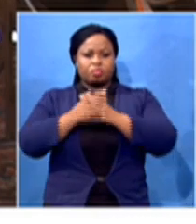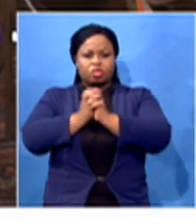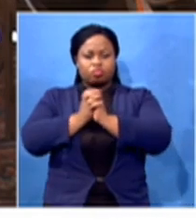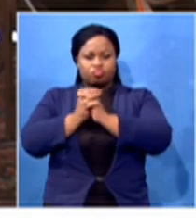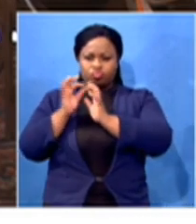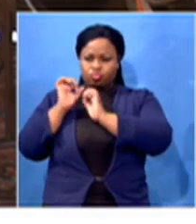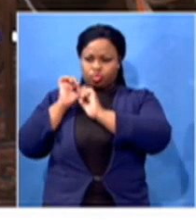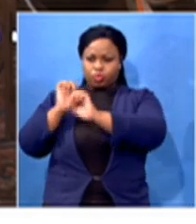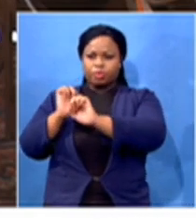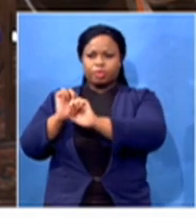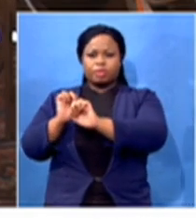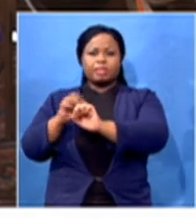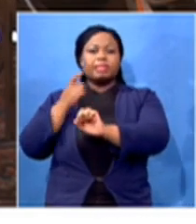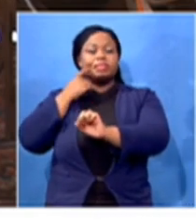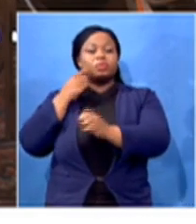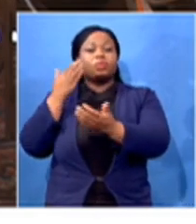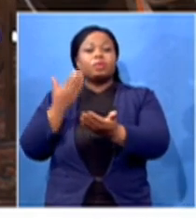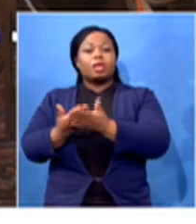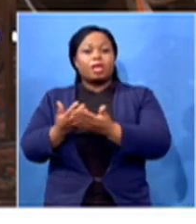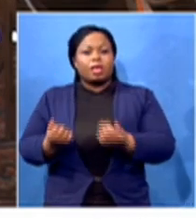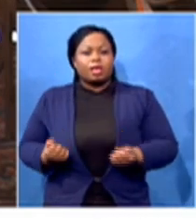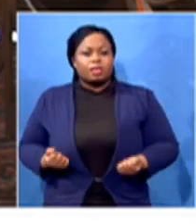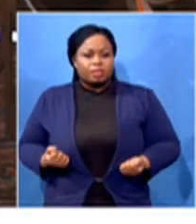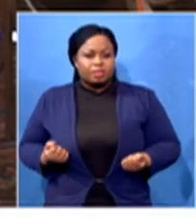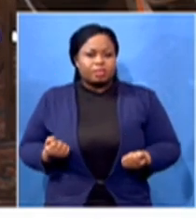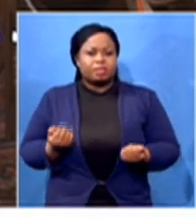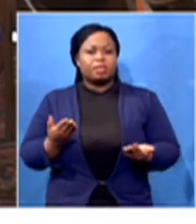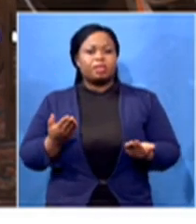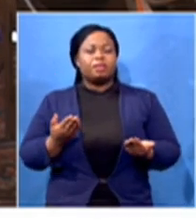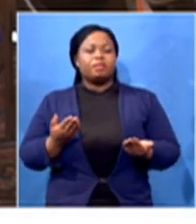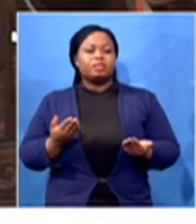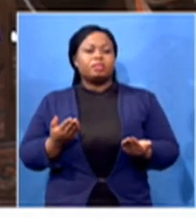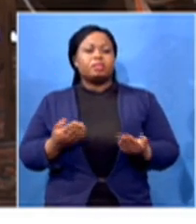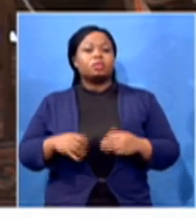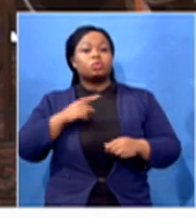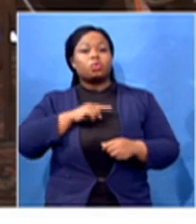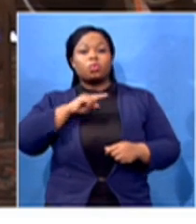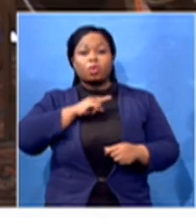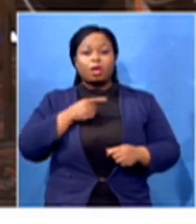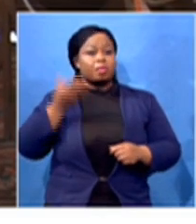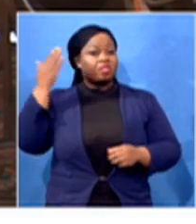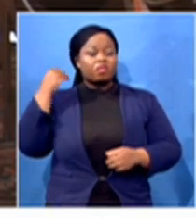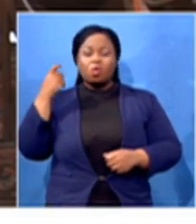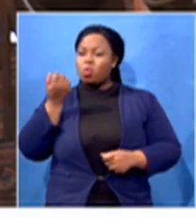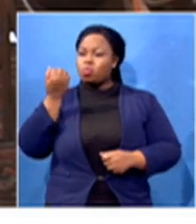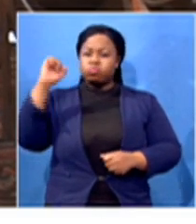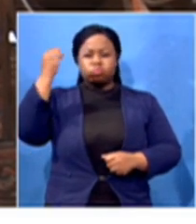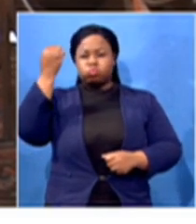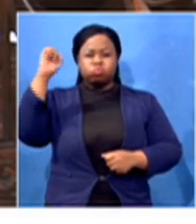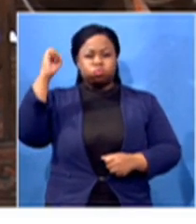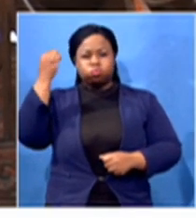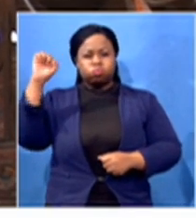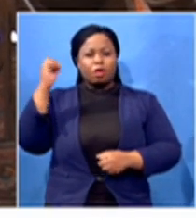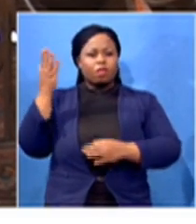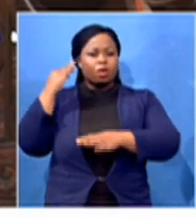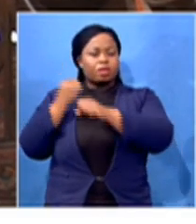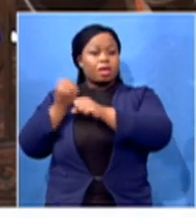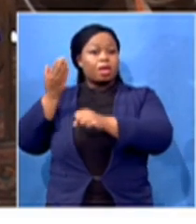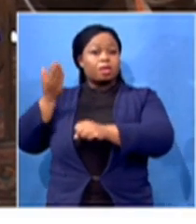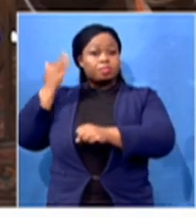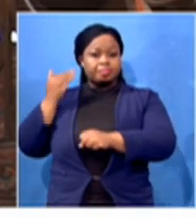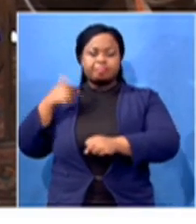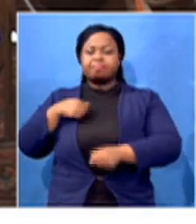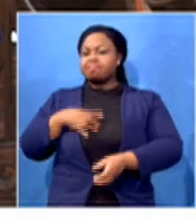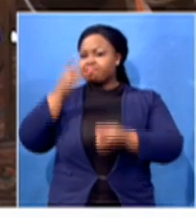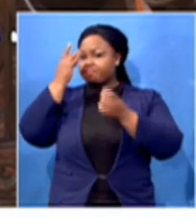likely to deliver services that Basotho have been denied for so many years. So the message to my party